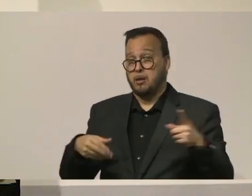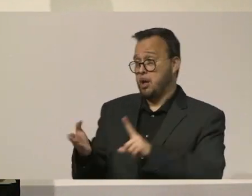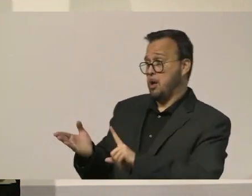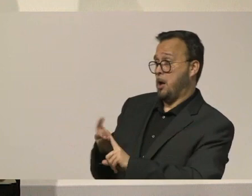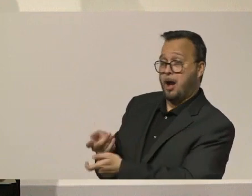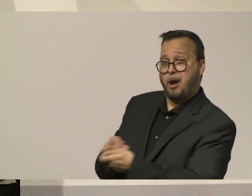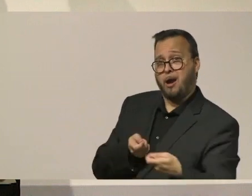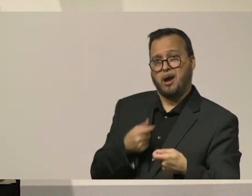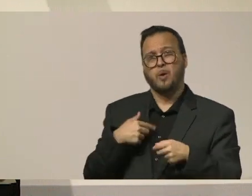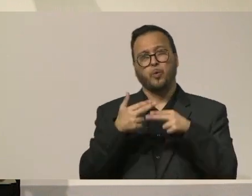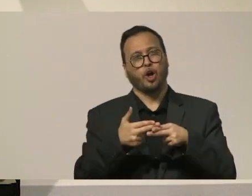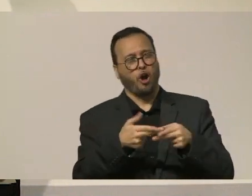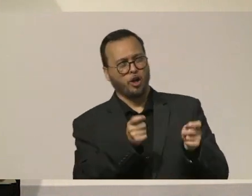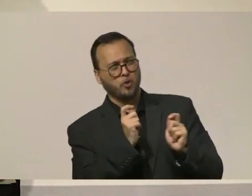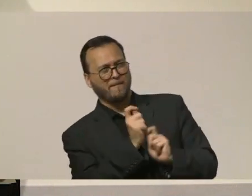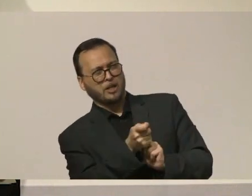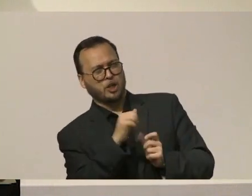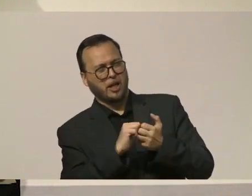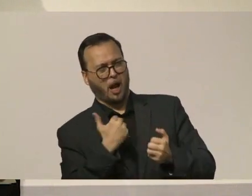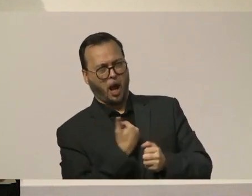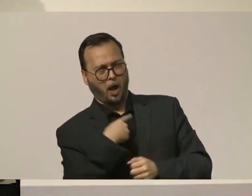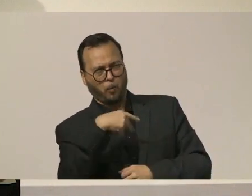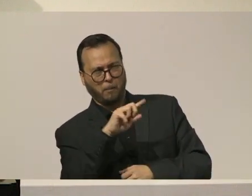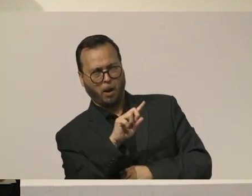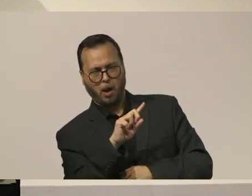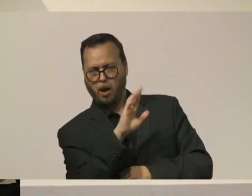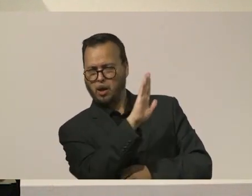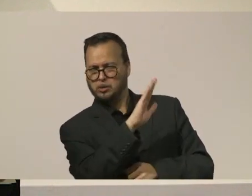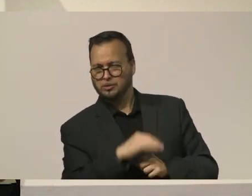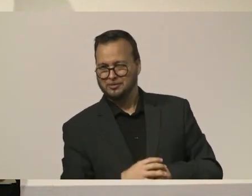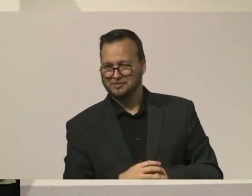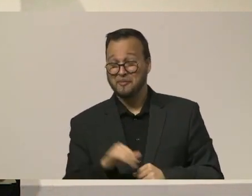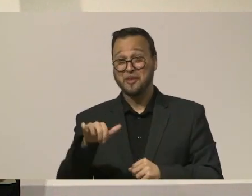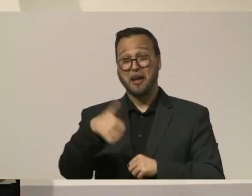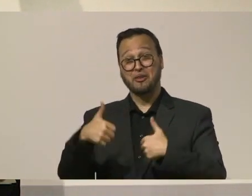that fishing in our pond. Another headwind,